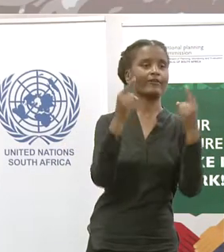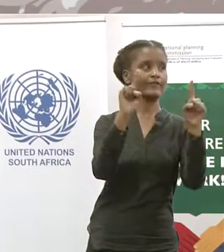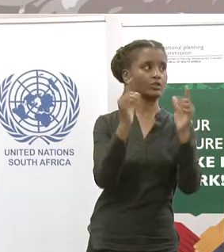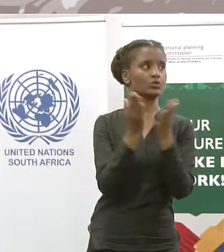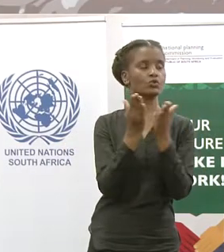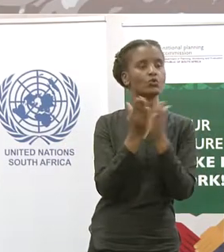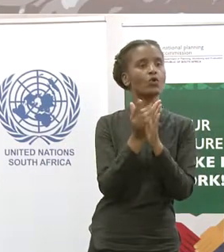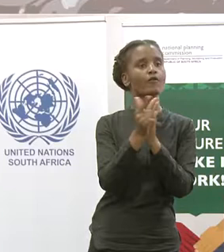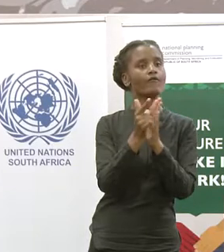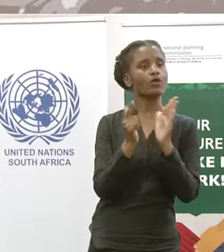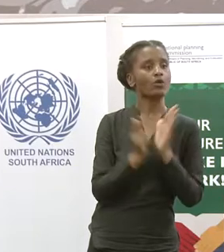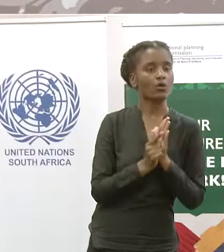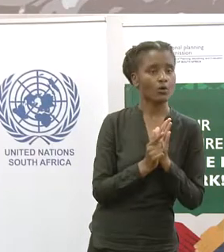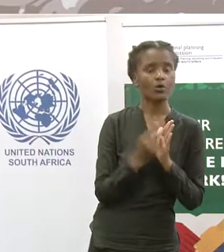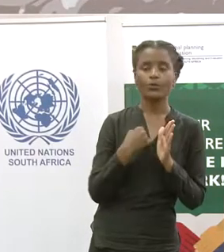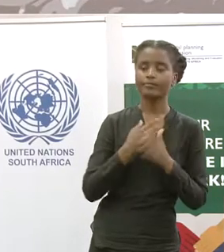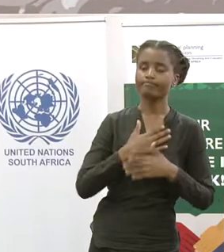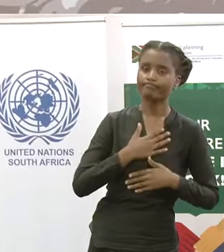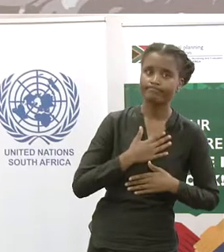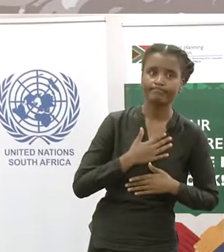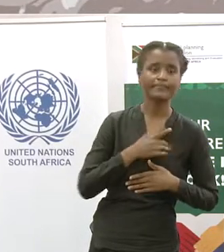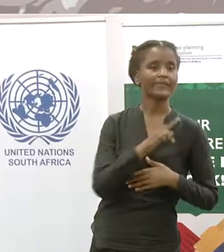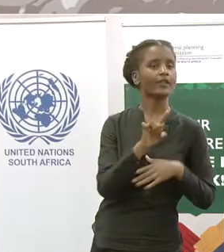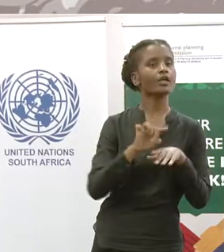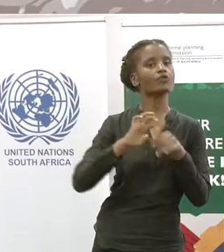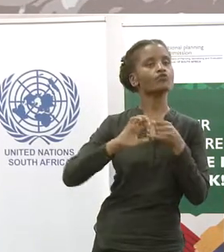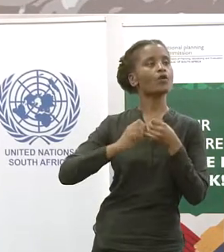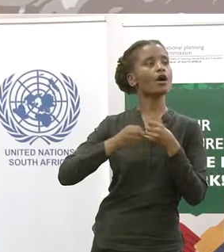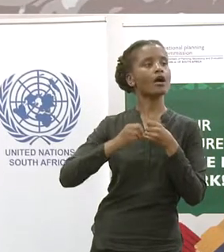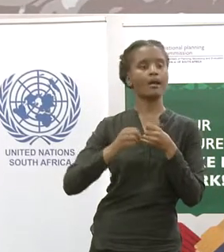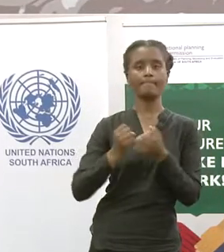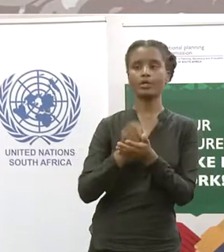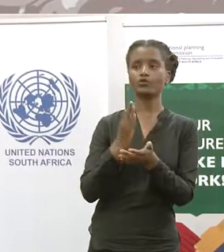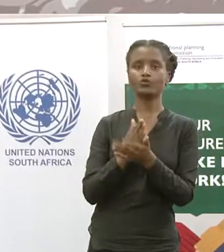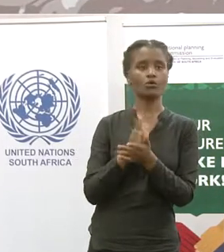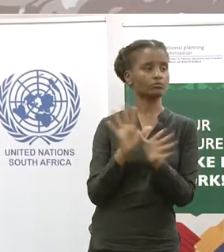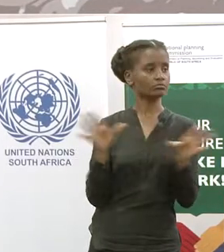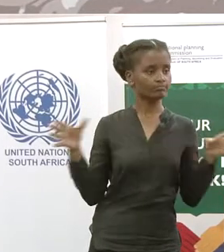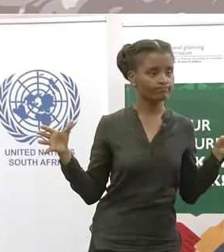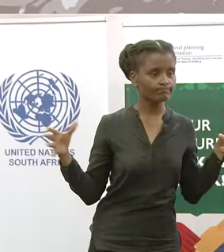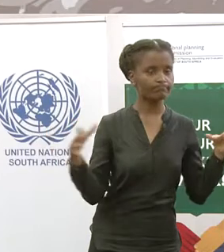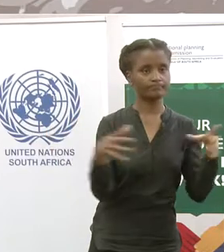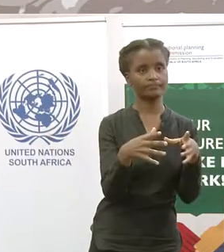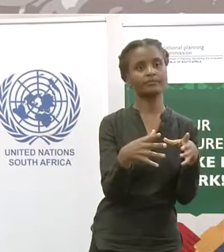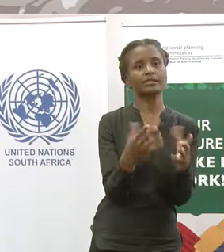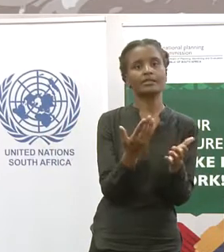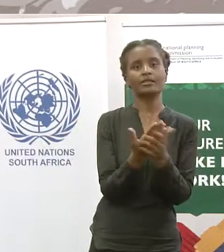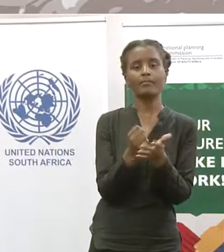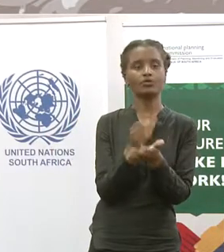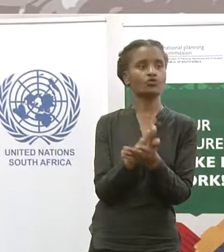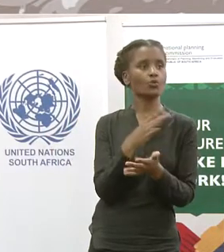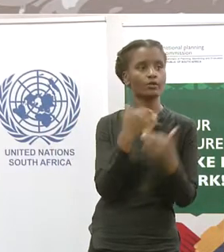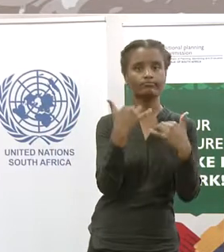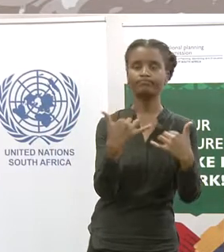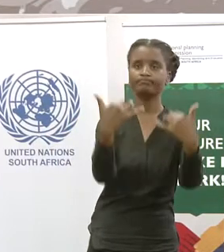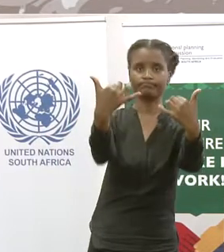we appreciate all their efforts in terms of bringing this crowd together and ensuring that we're able to be seated here